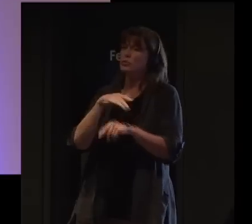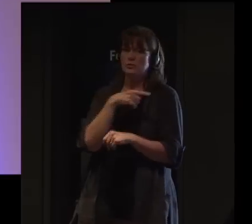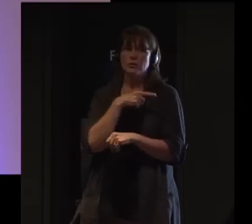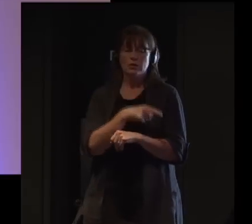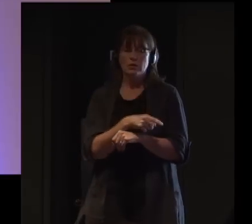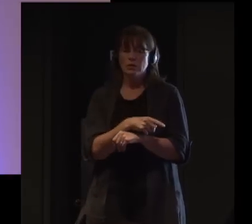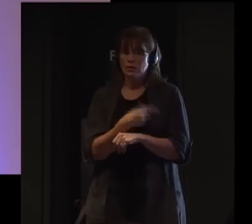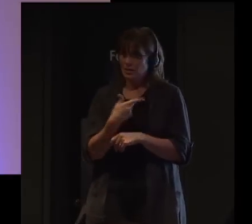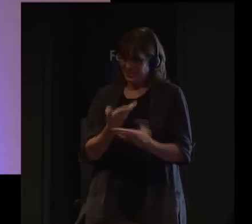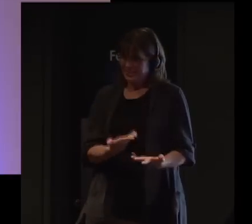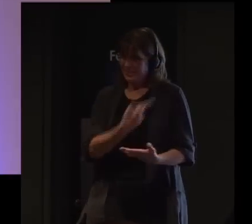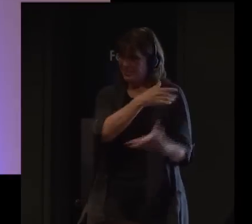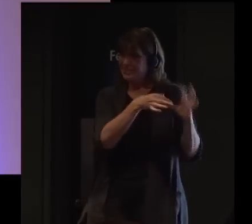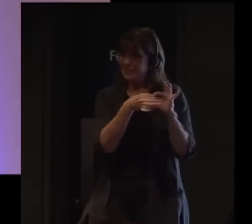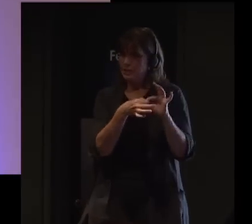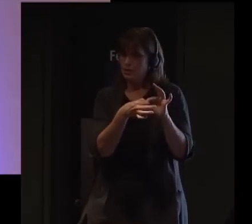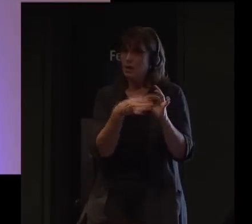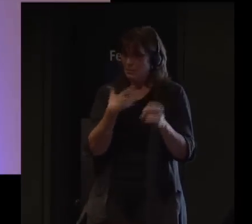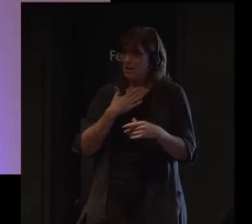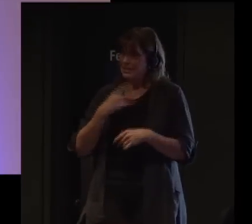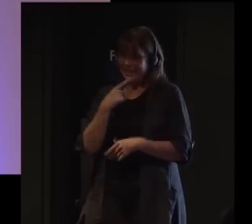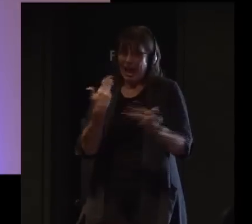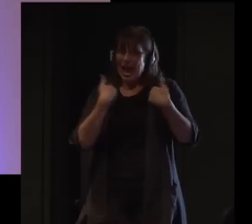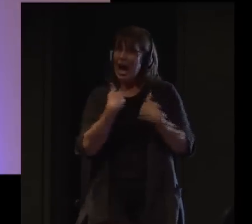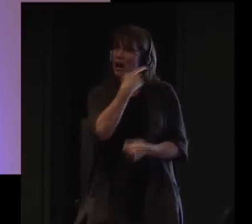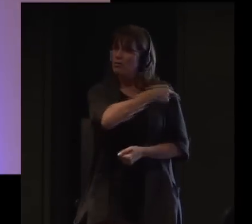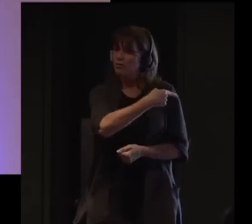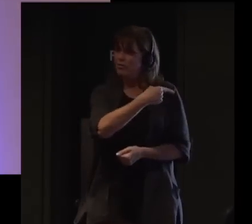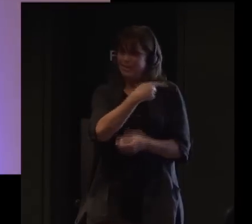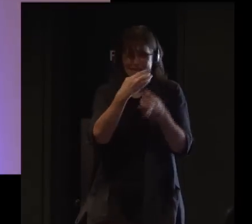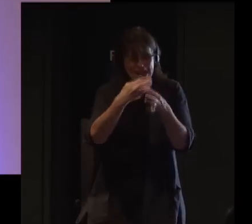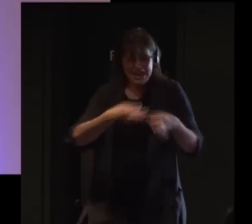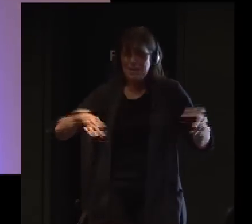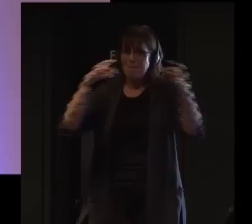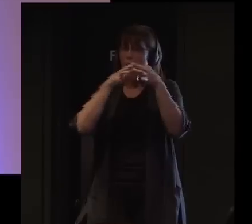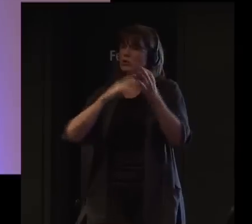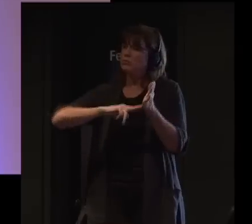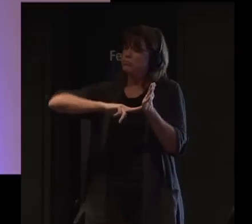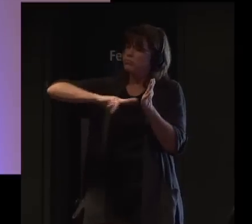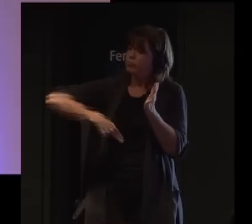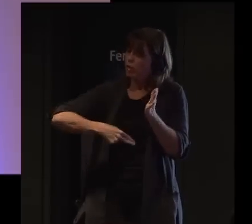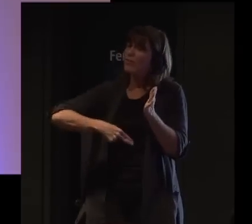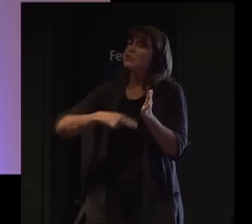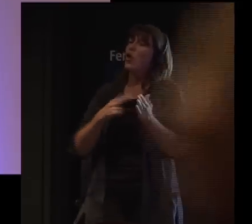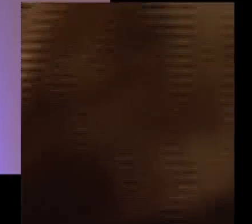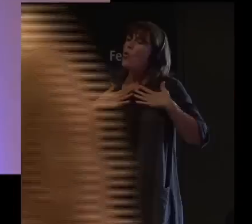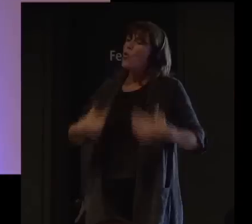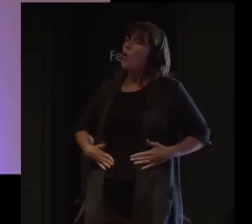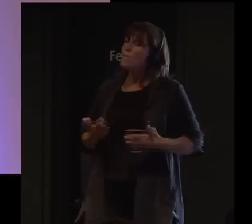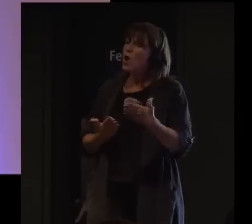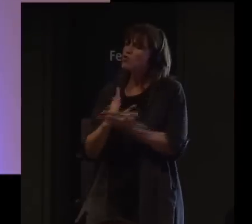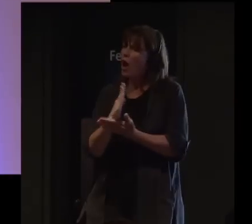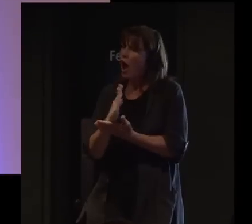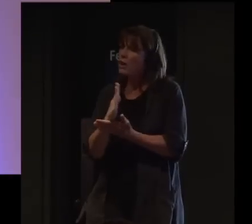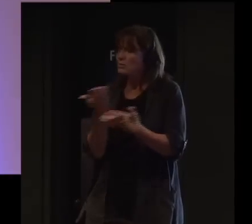say that because, for instance, there's a very important convention, the Convention on Human Rights. You might have heard about